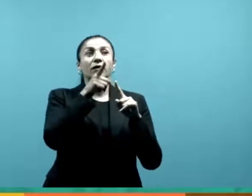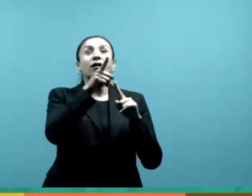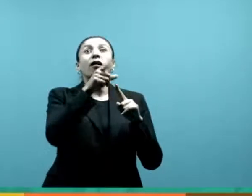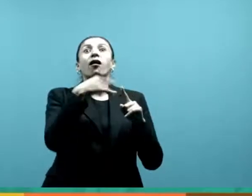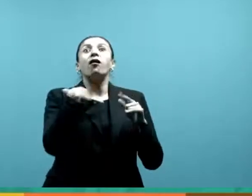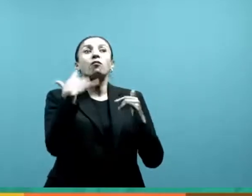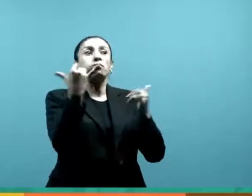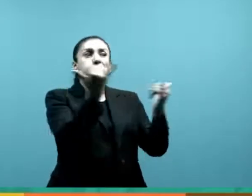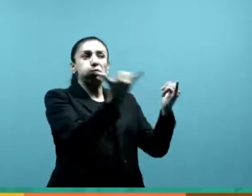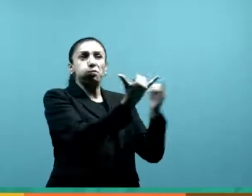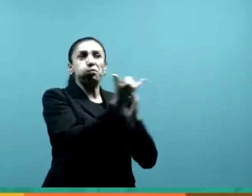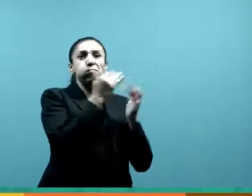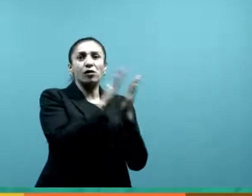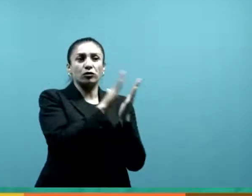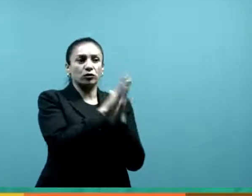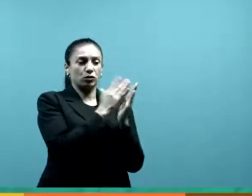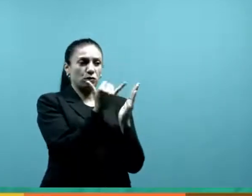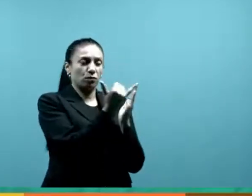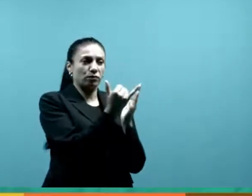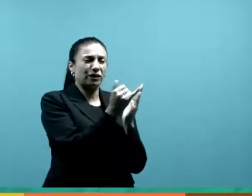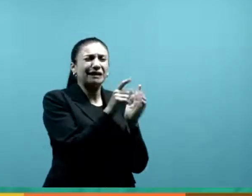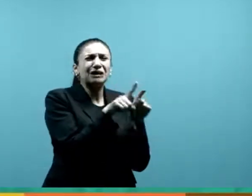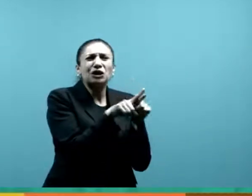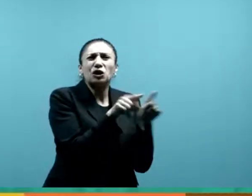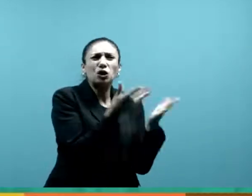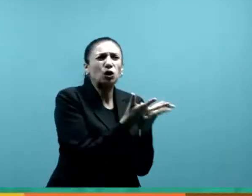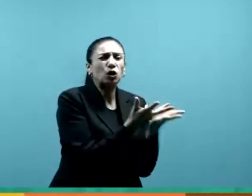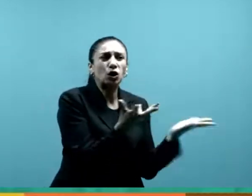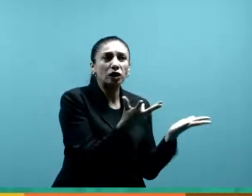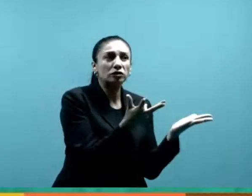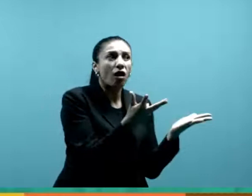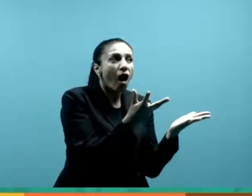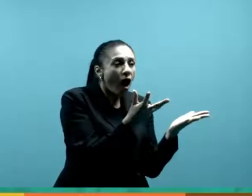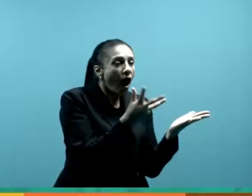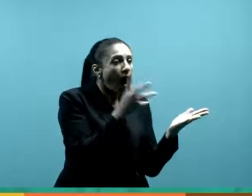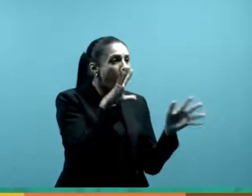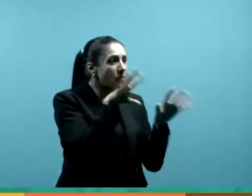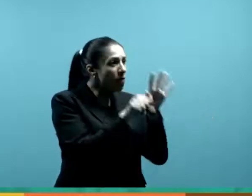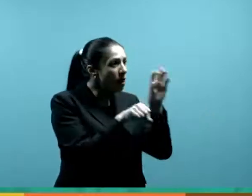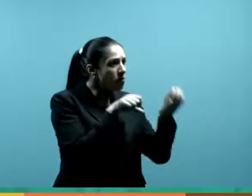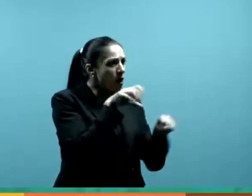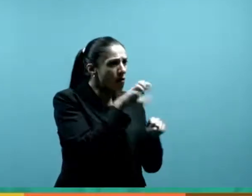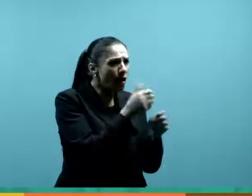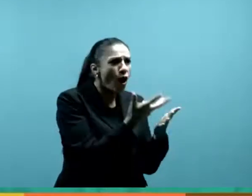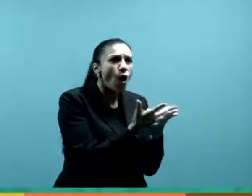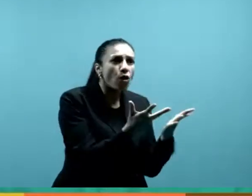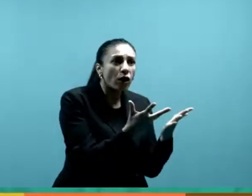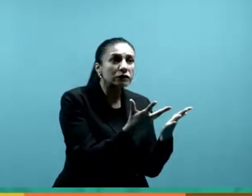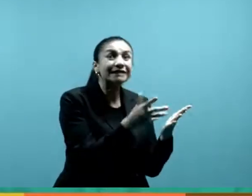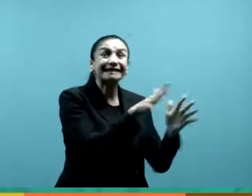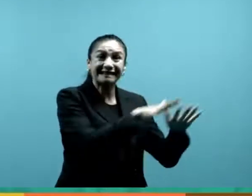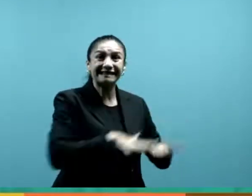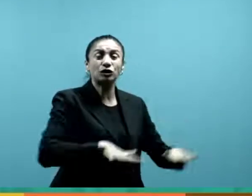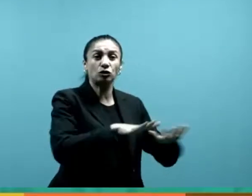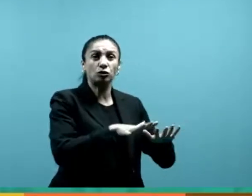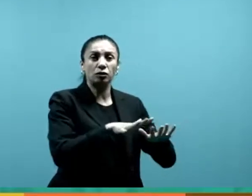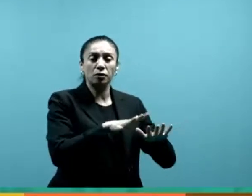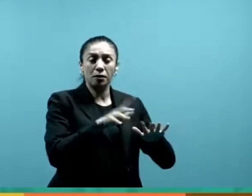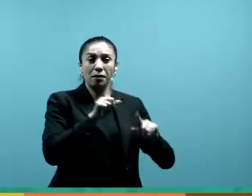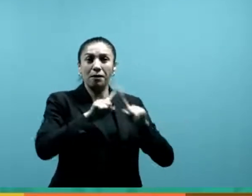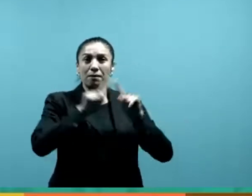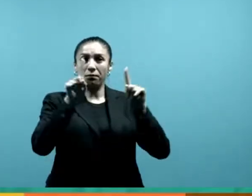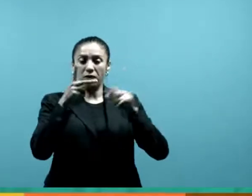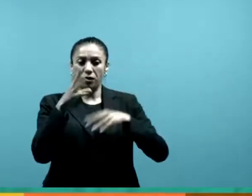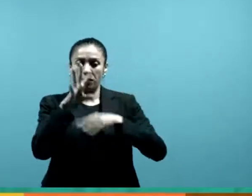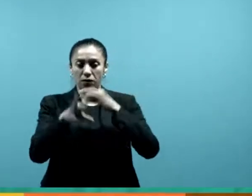de documentos y de objetos que se han descubierto en el sitio, pero también hay una gran cantidad